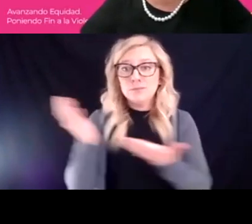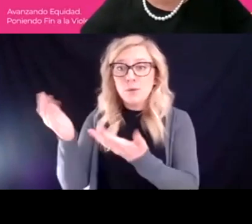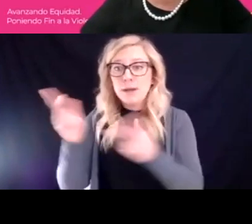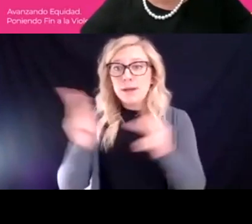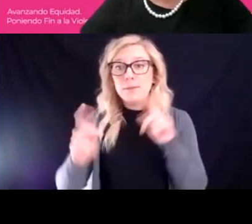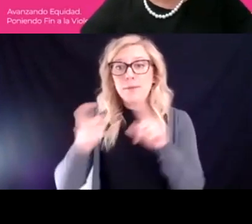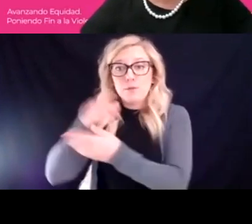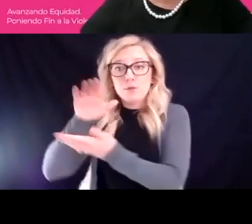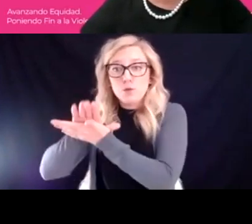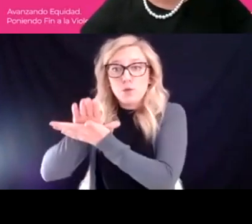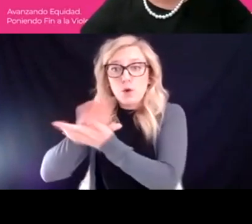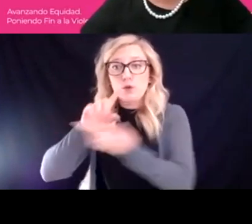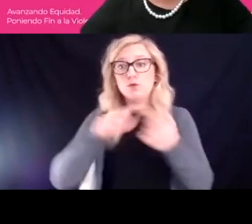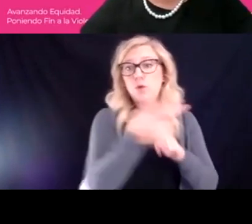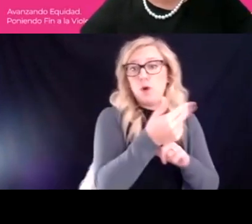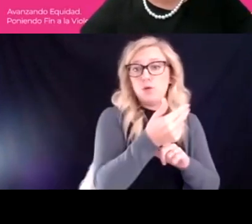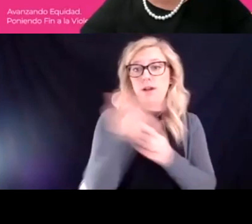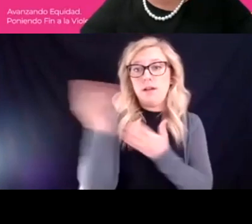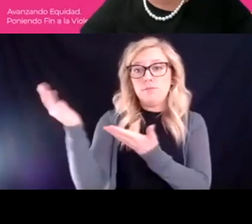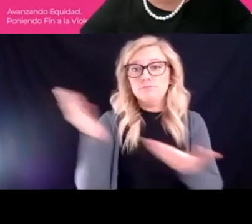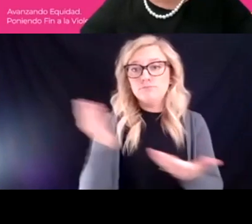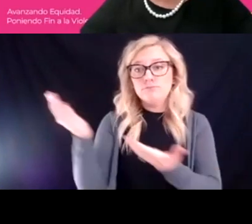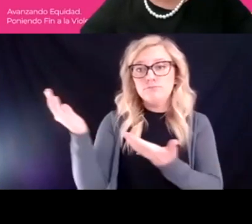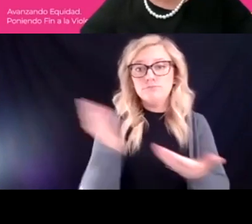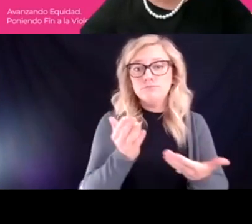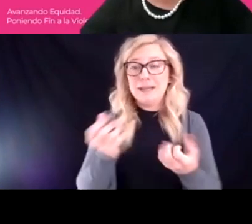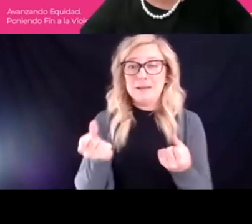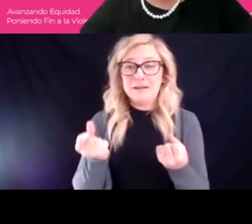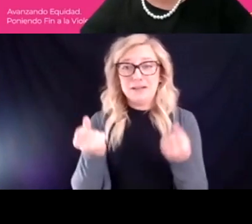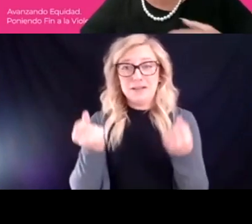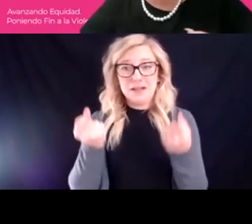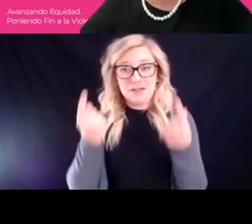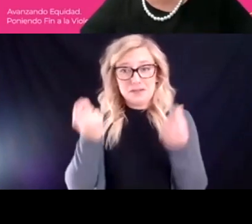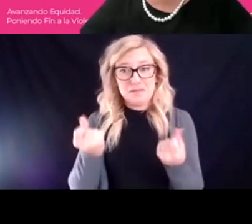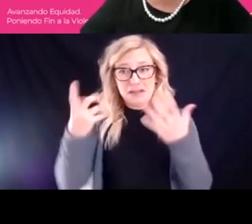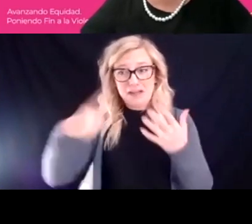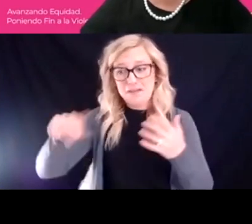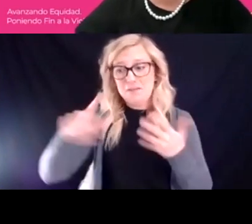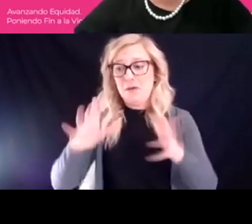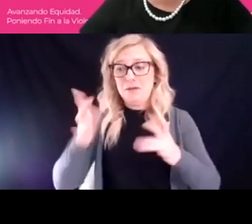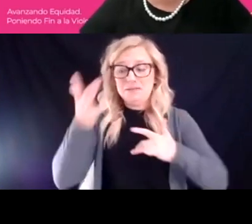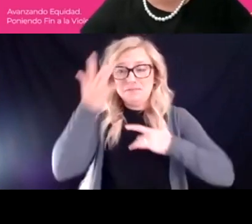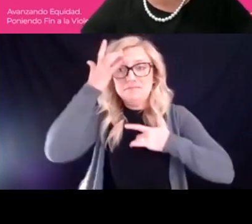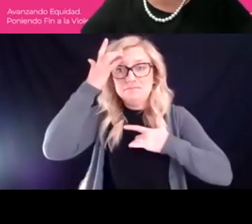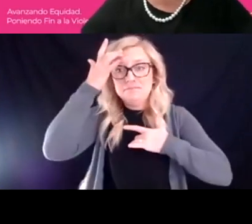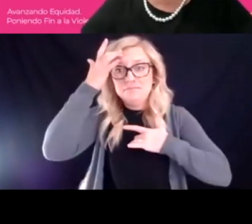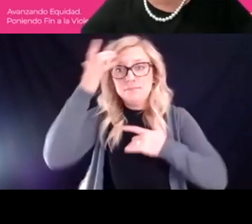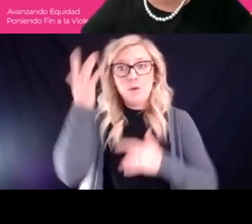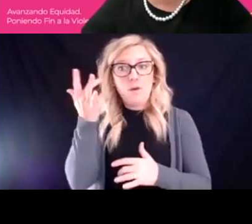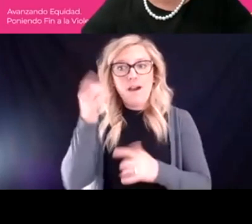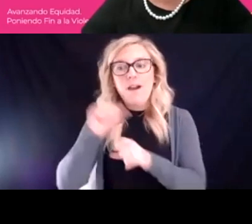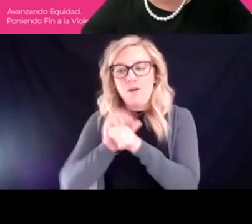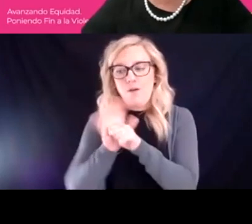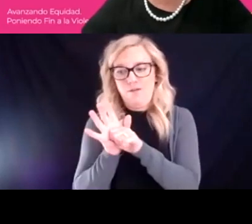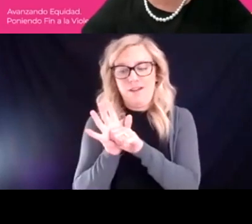Many of these people also had, were already infected because of COVID. And so, what they